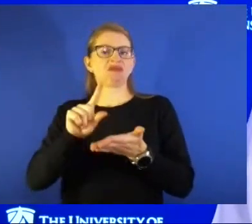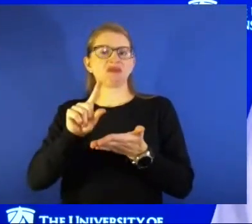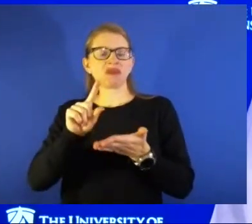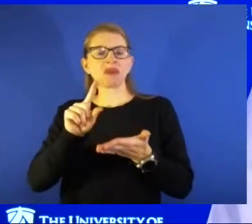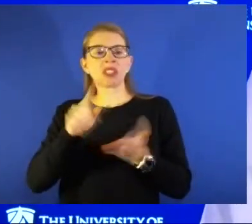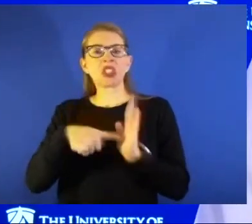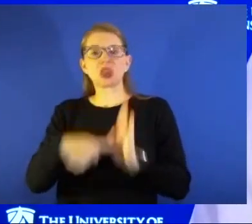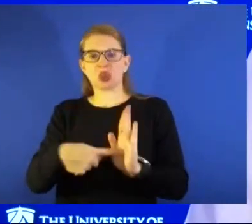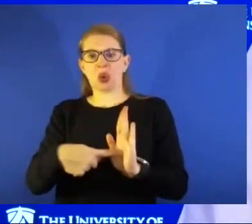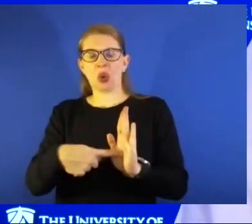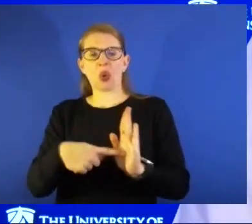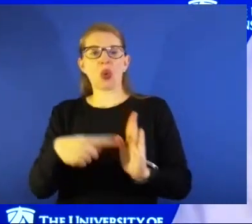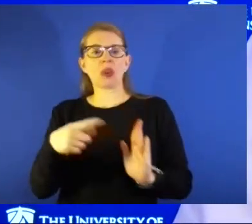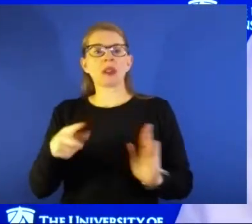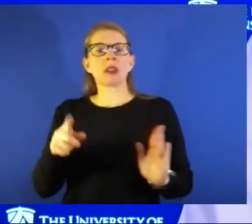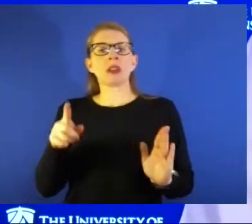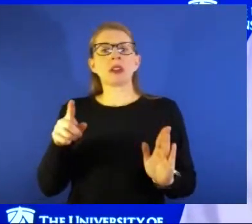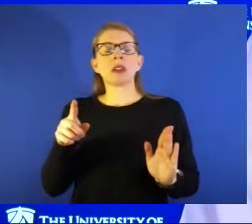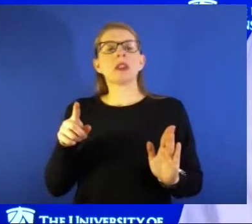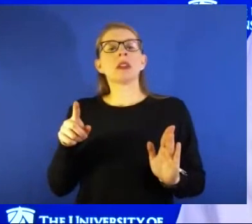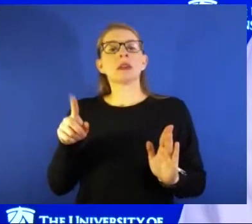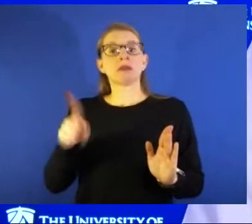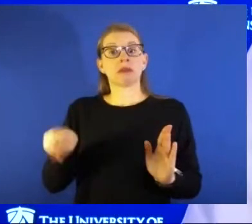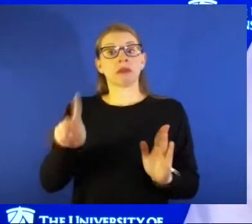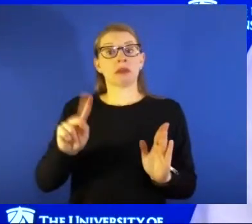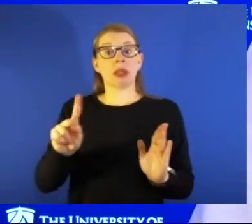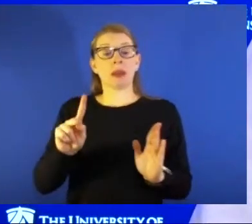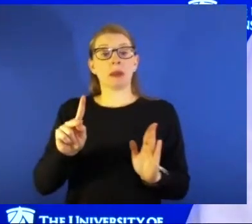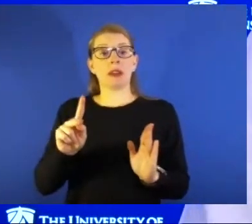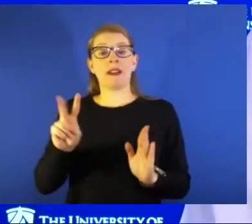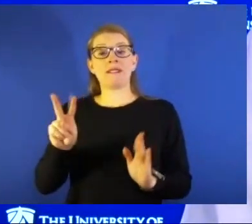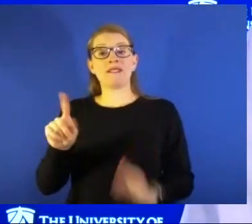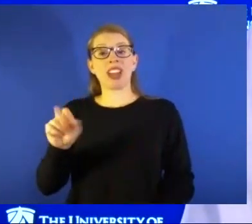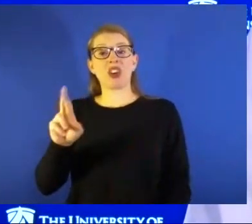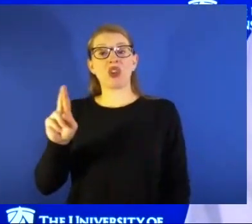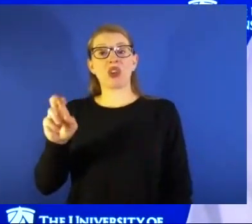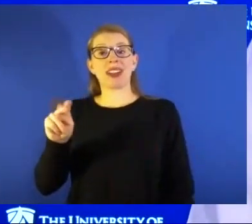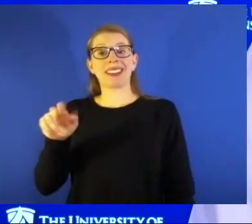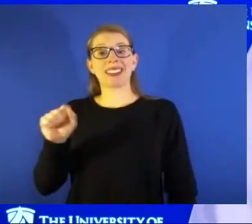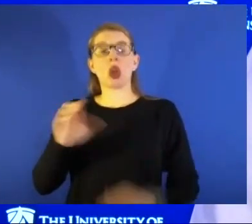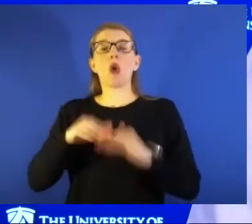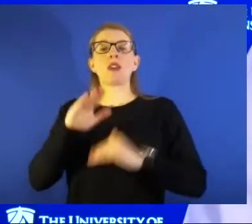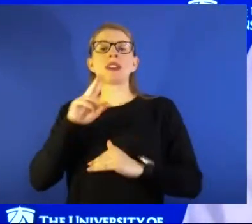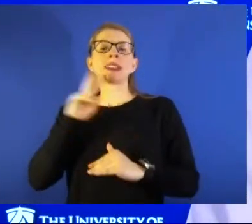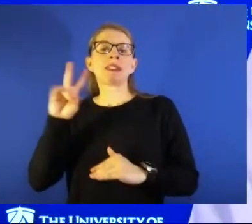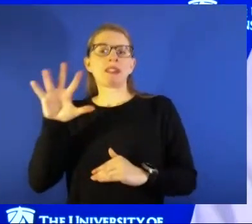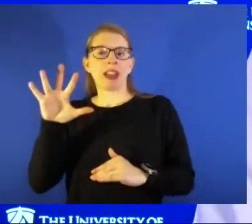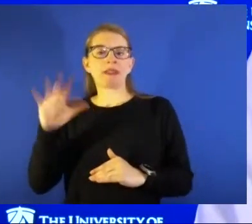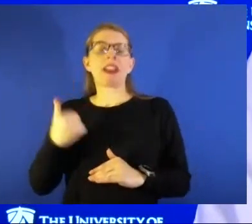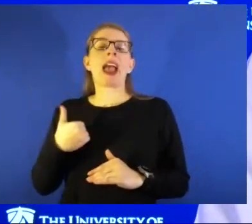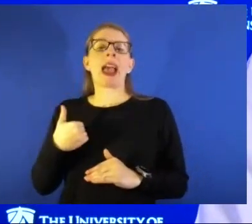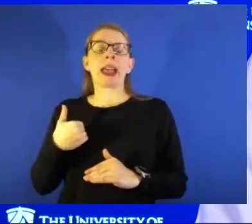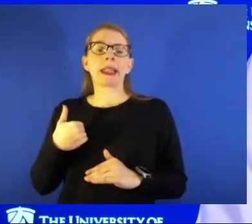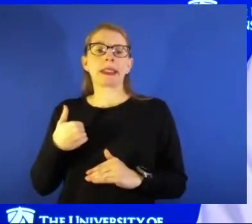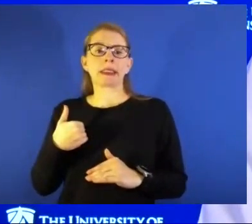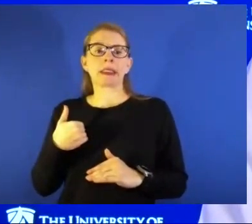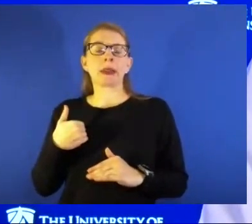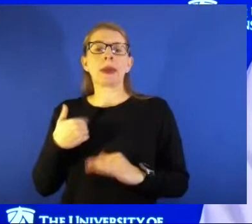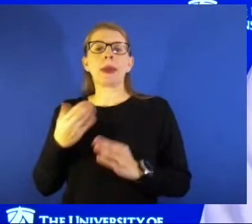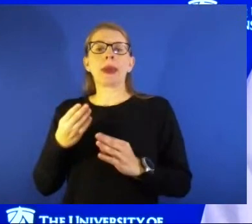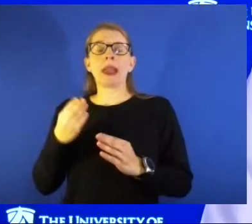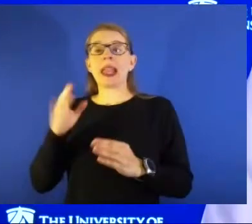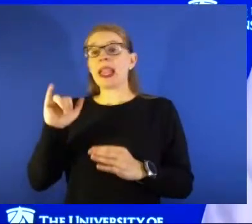that those people, especially from the veterans who were over 75, did have a significant waning of immunity, which